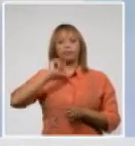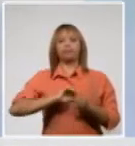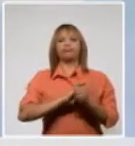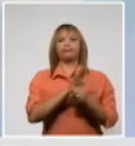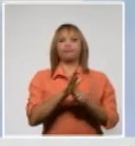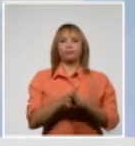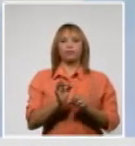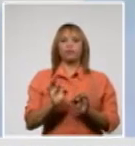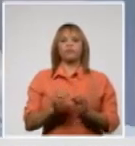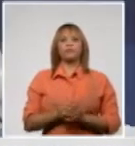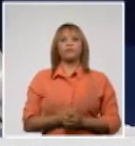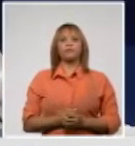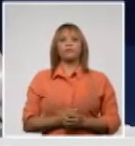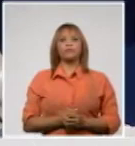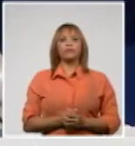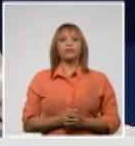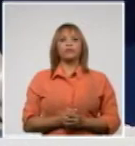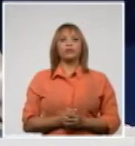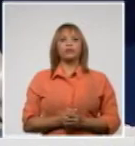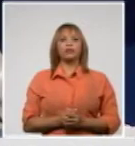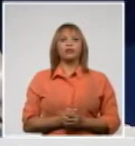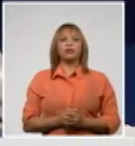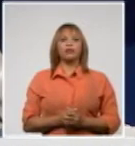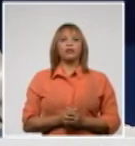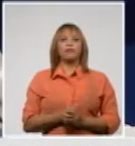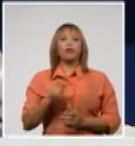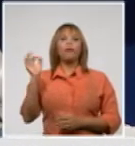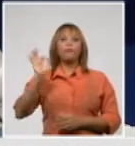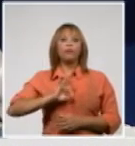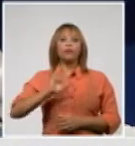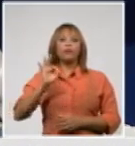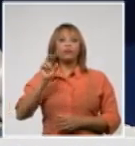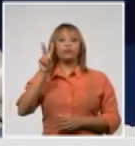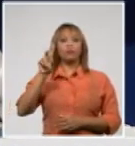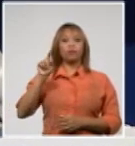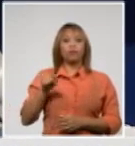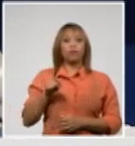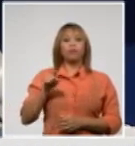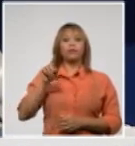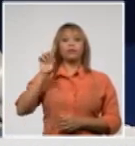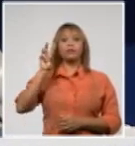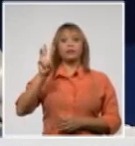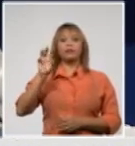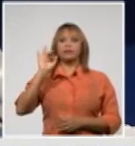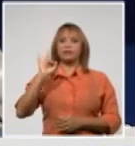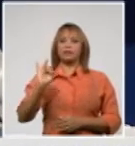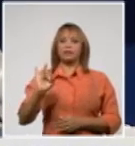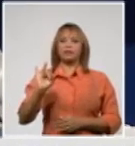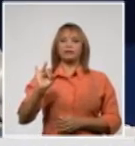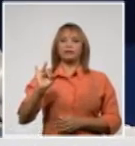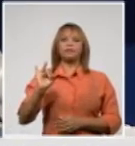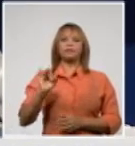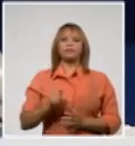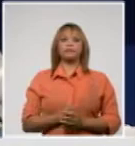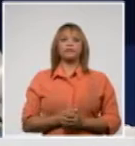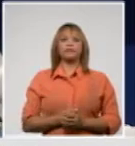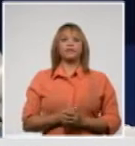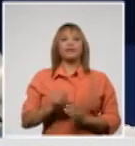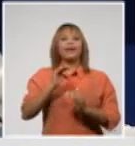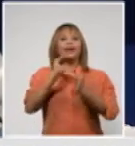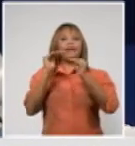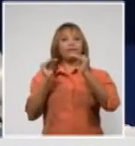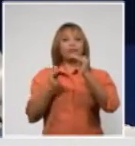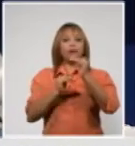This brings the COVID-19 death toll on the island to 98 and a mortality rate of